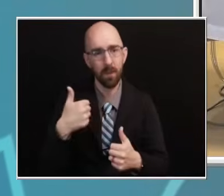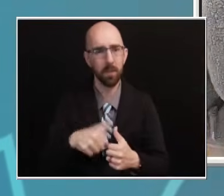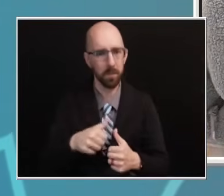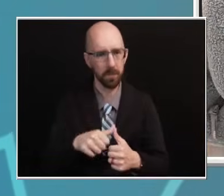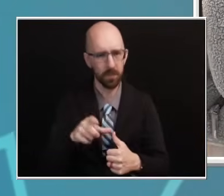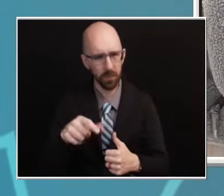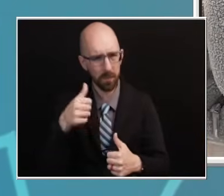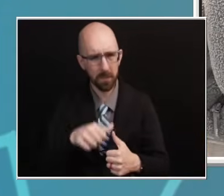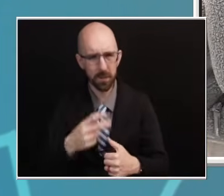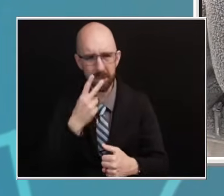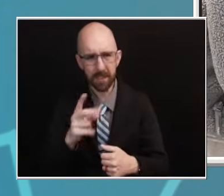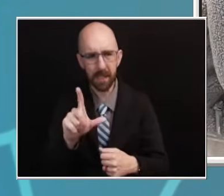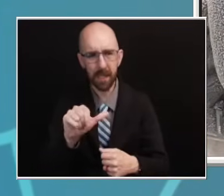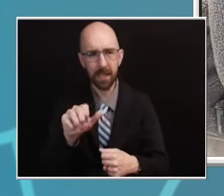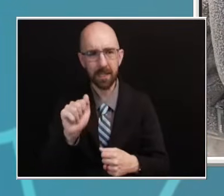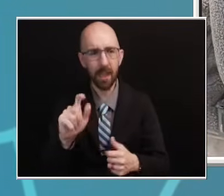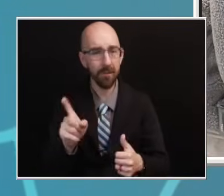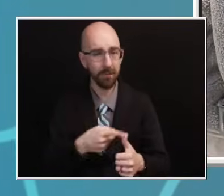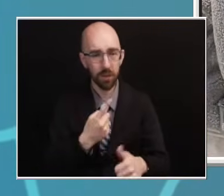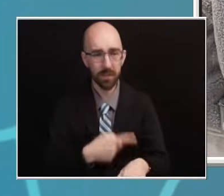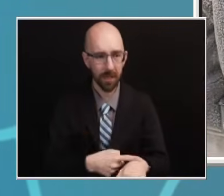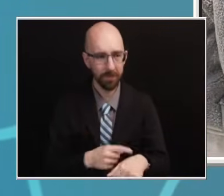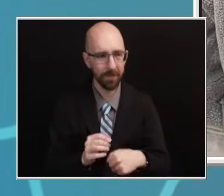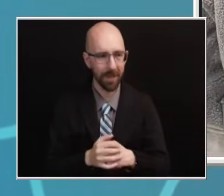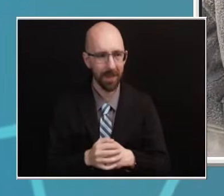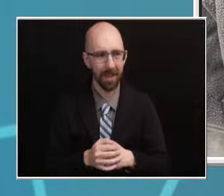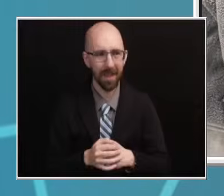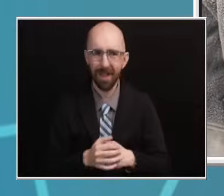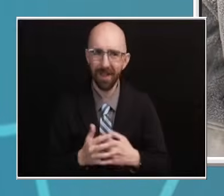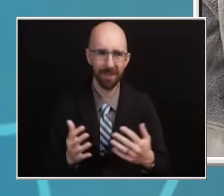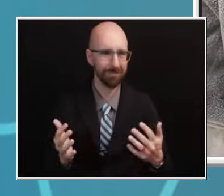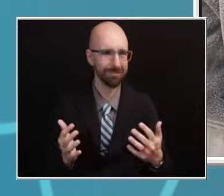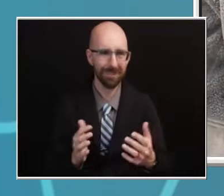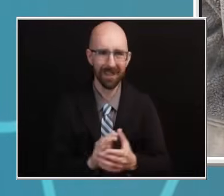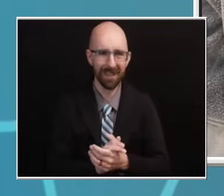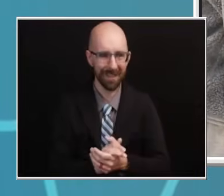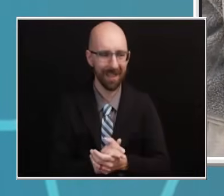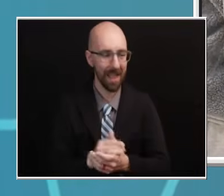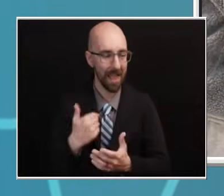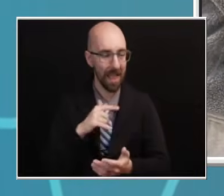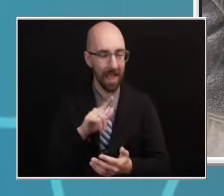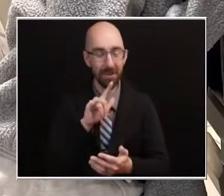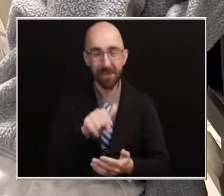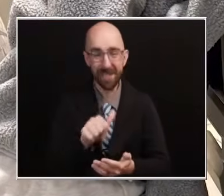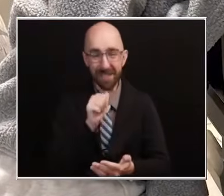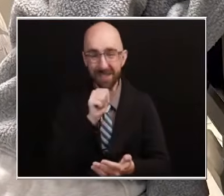first time? Probably not. I really don't.